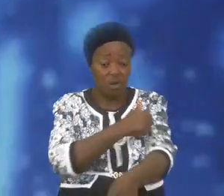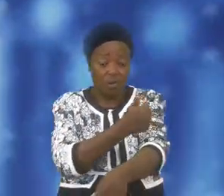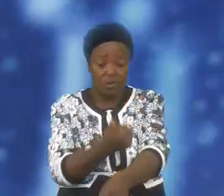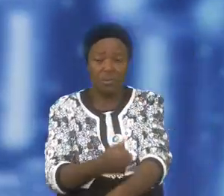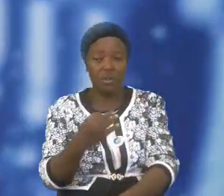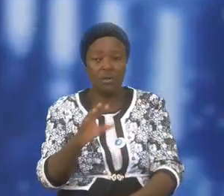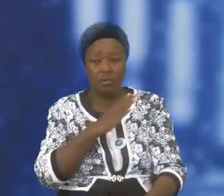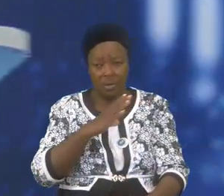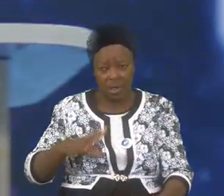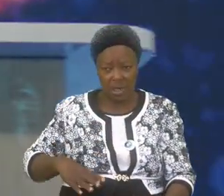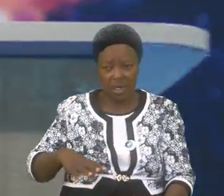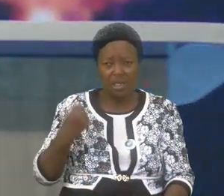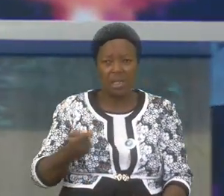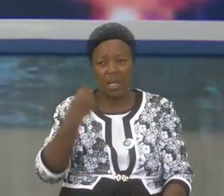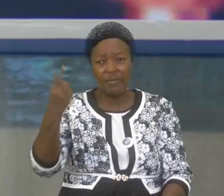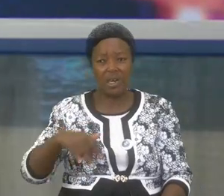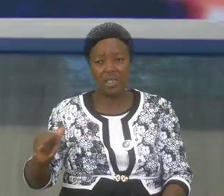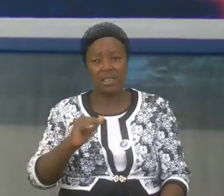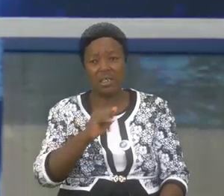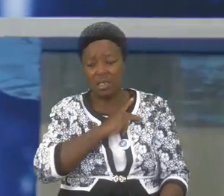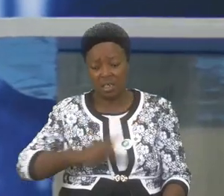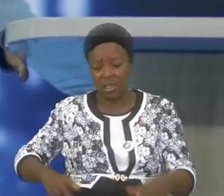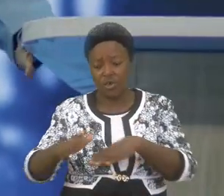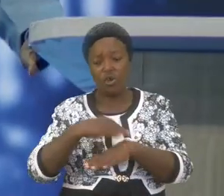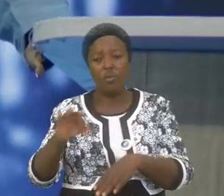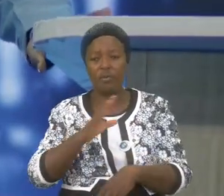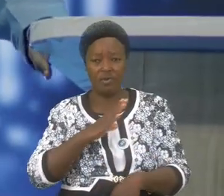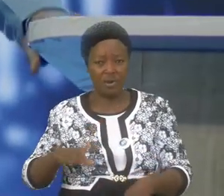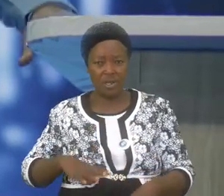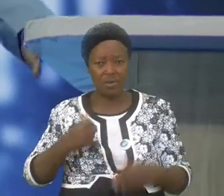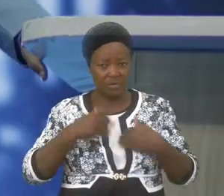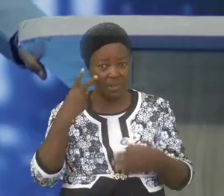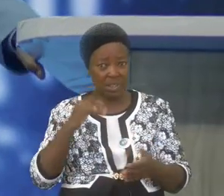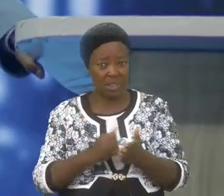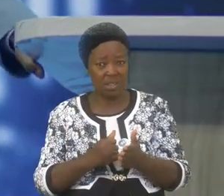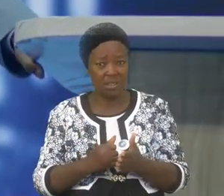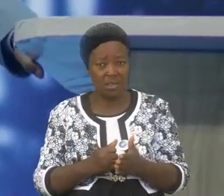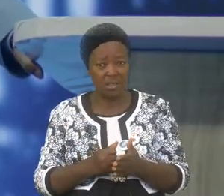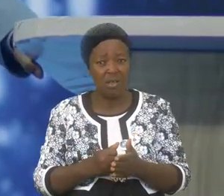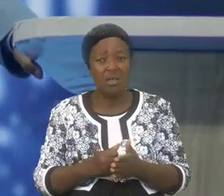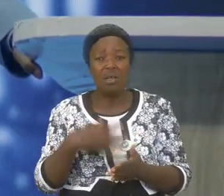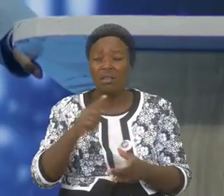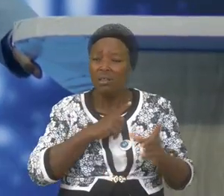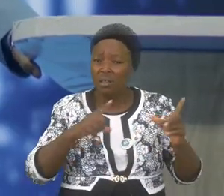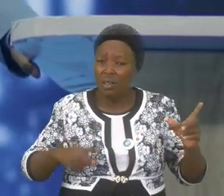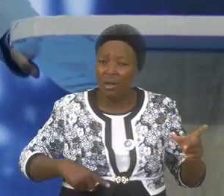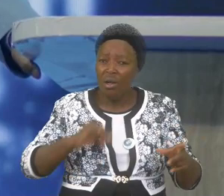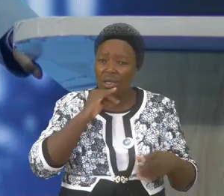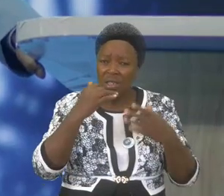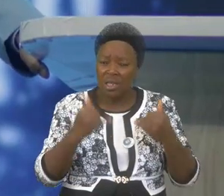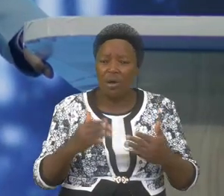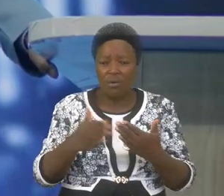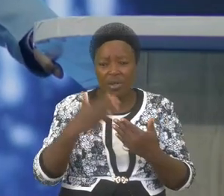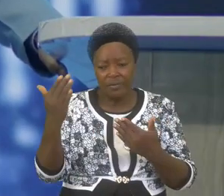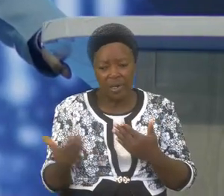Heads bowed, eyes closed. The Lord is now inviting you so that the kingdom